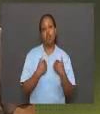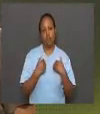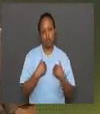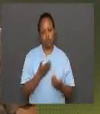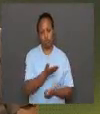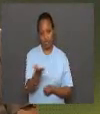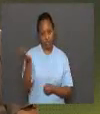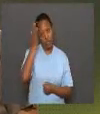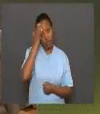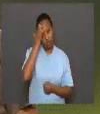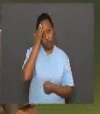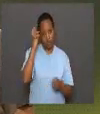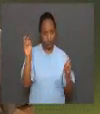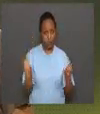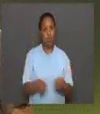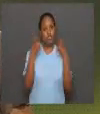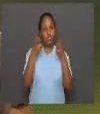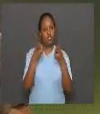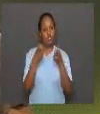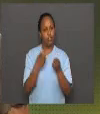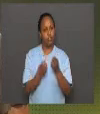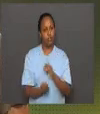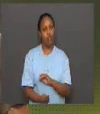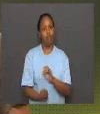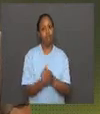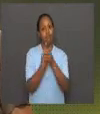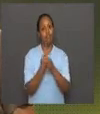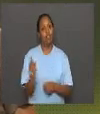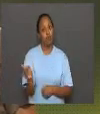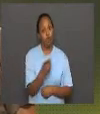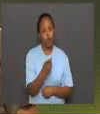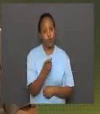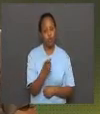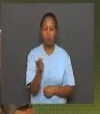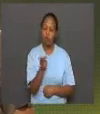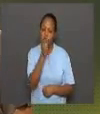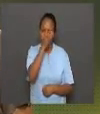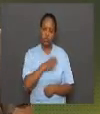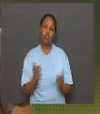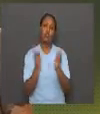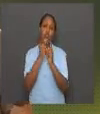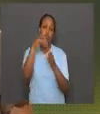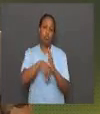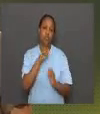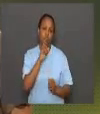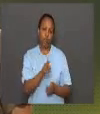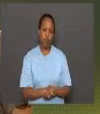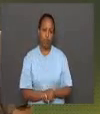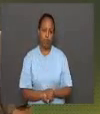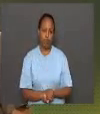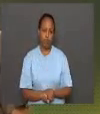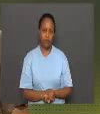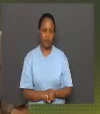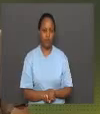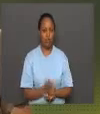As you know, conflict arises naturally in human interactions. It occurs